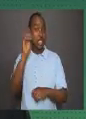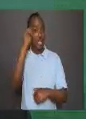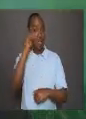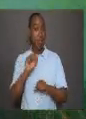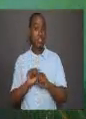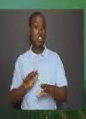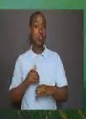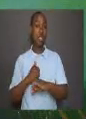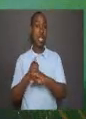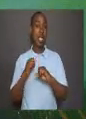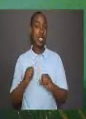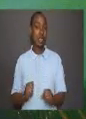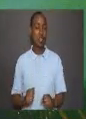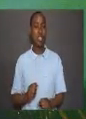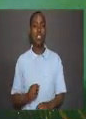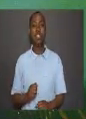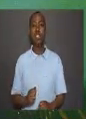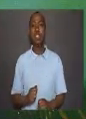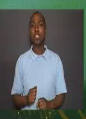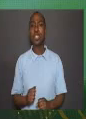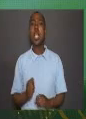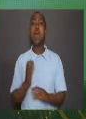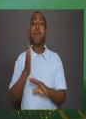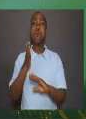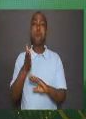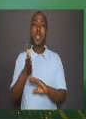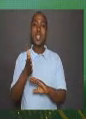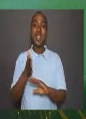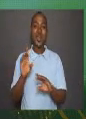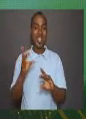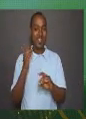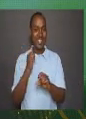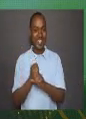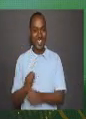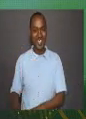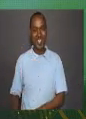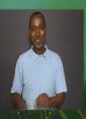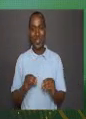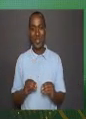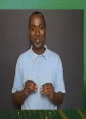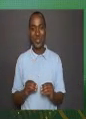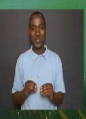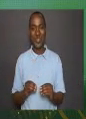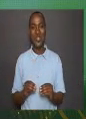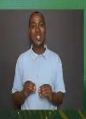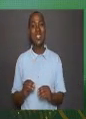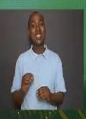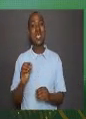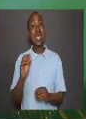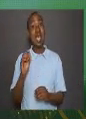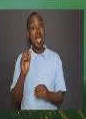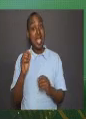AIDS. For our next activity, students, can you make a